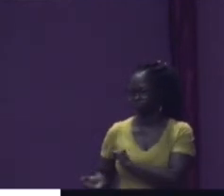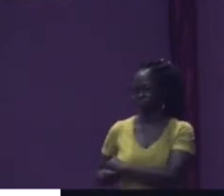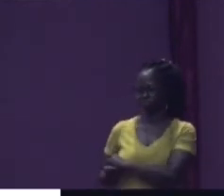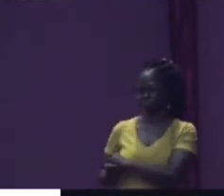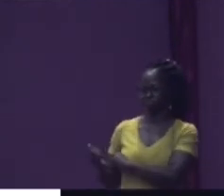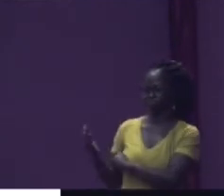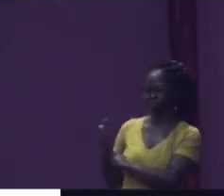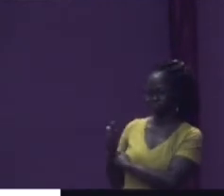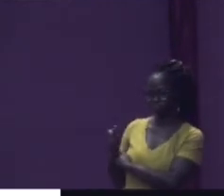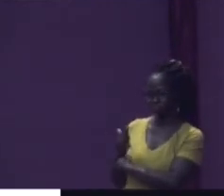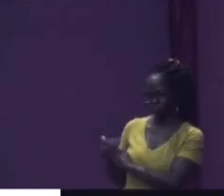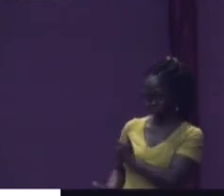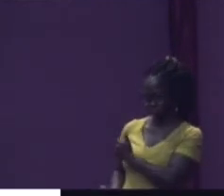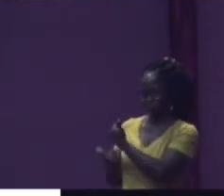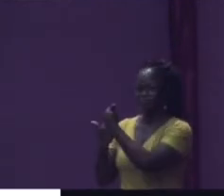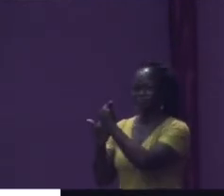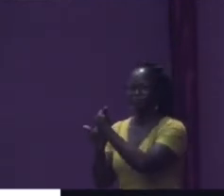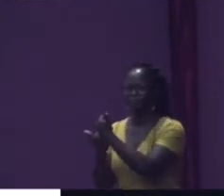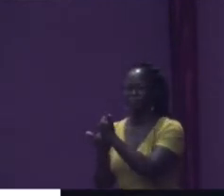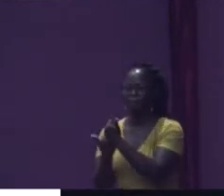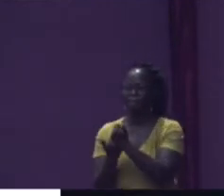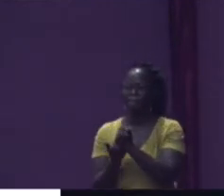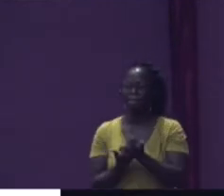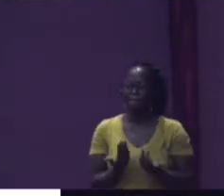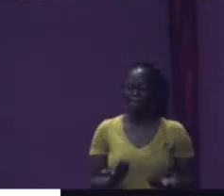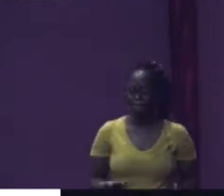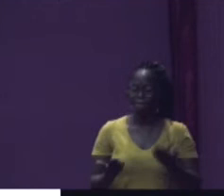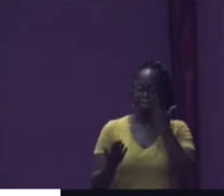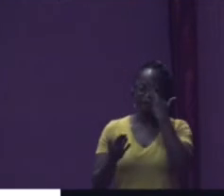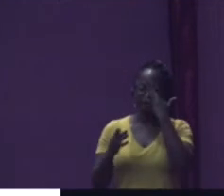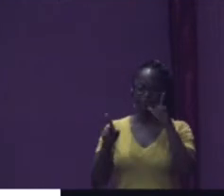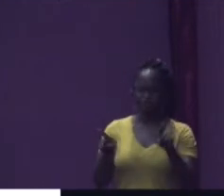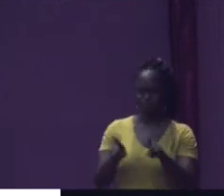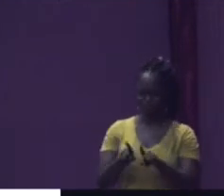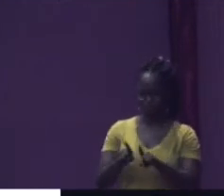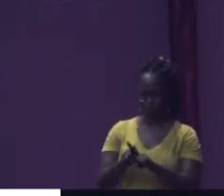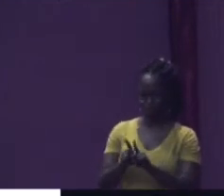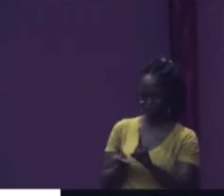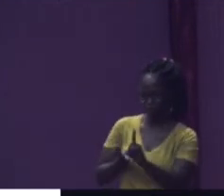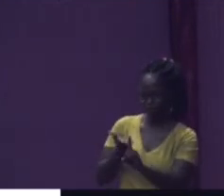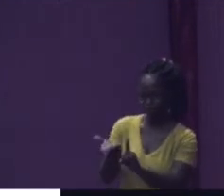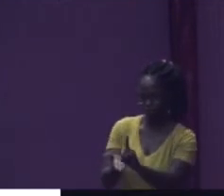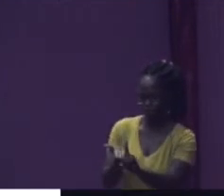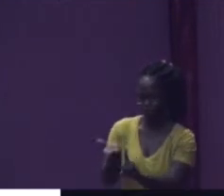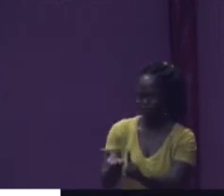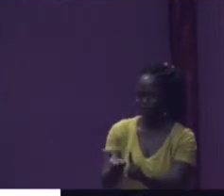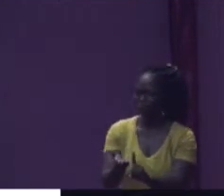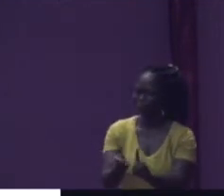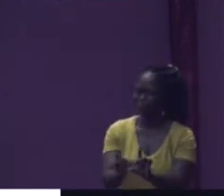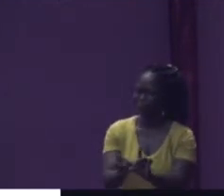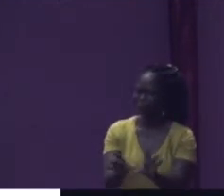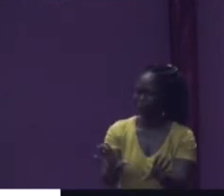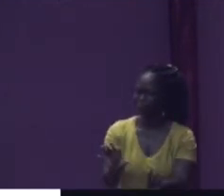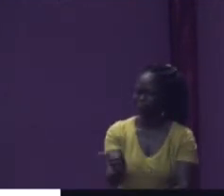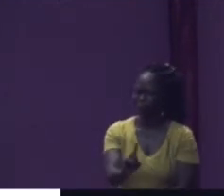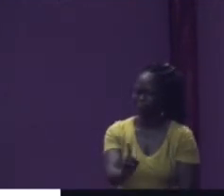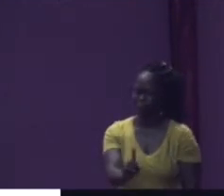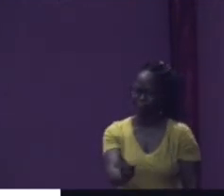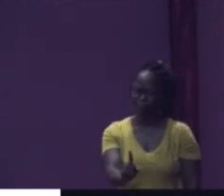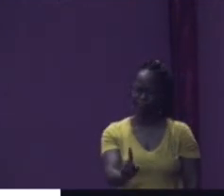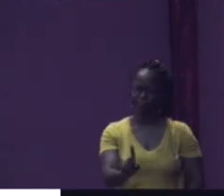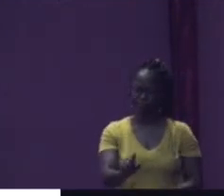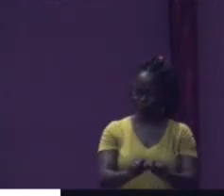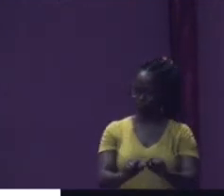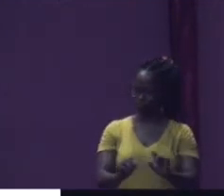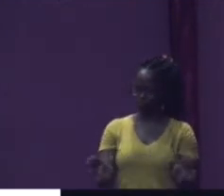really let the midwives. Even in the hospitals, when Syriaca refers someone, takes her to the hospital, the